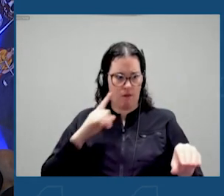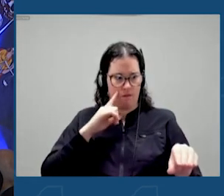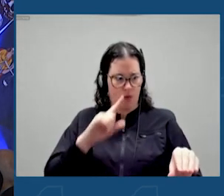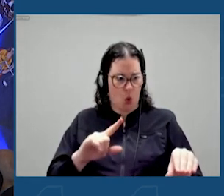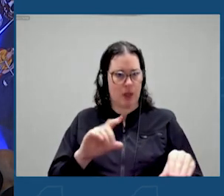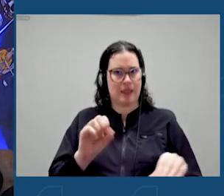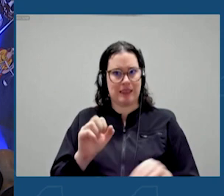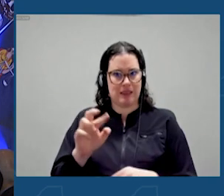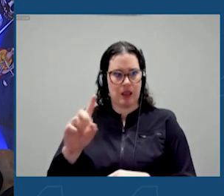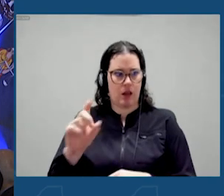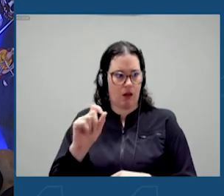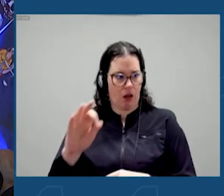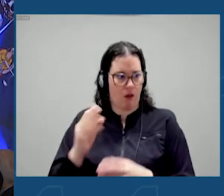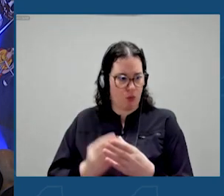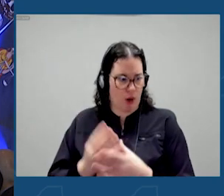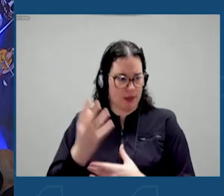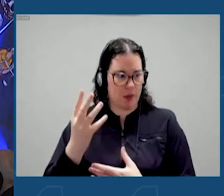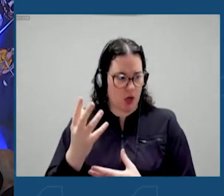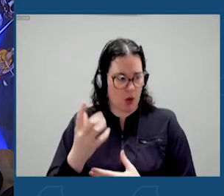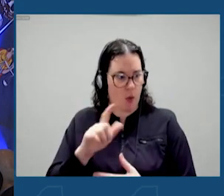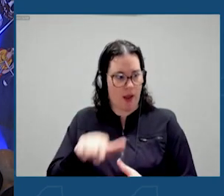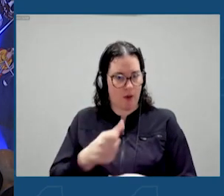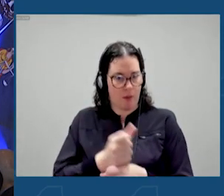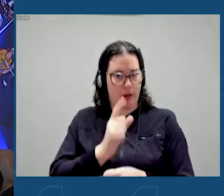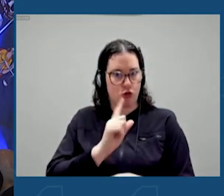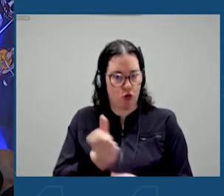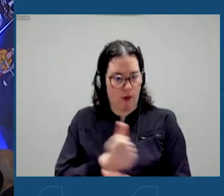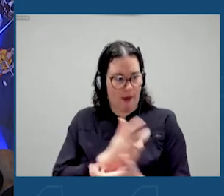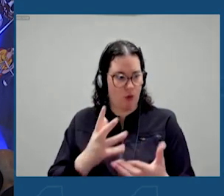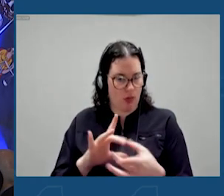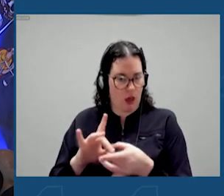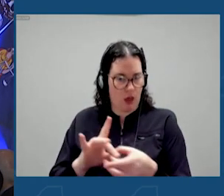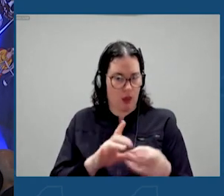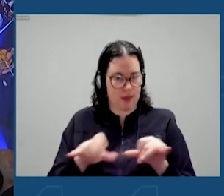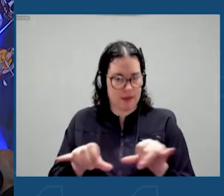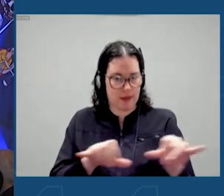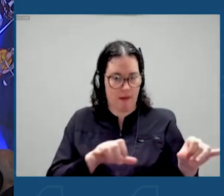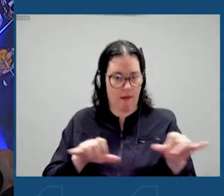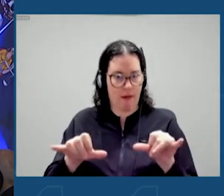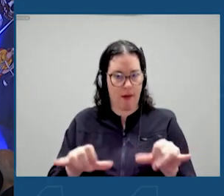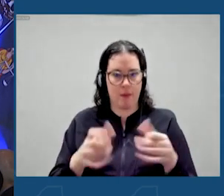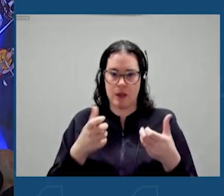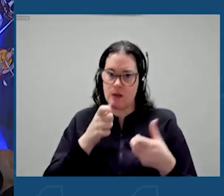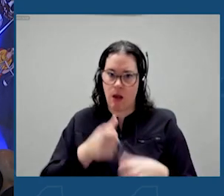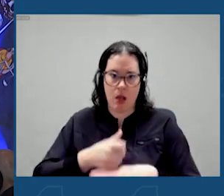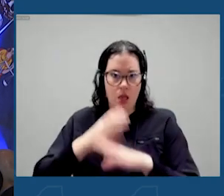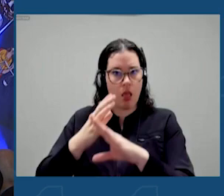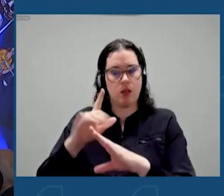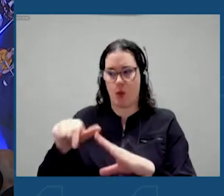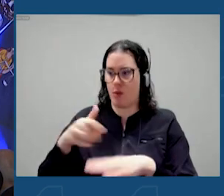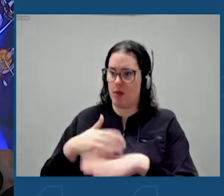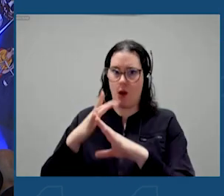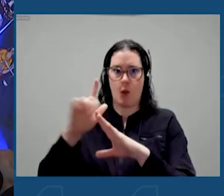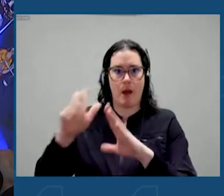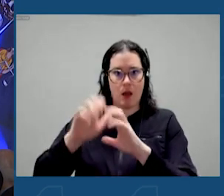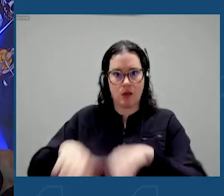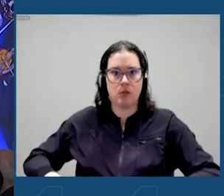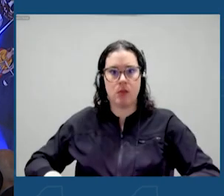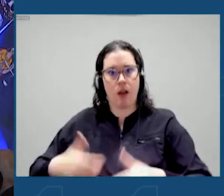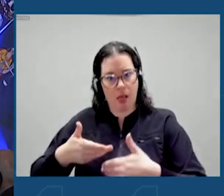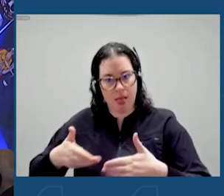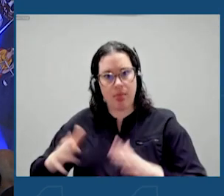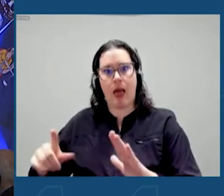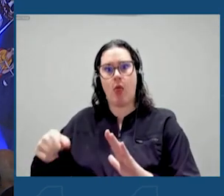make sure not one of those rivers have a dam. And right now there are too many dams. We got to tear down those dams and let that river flow